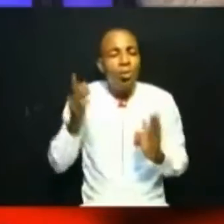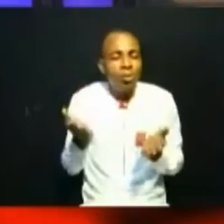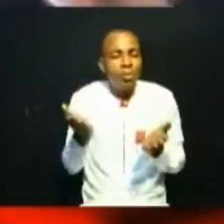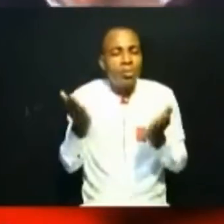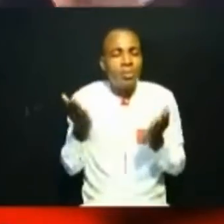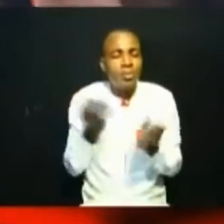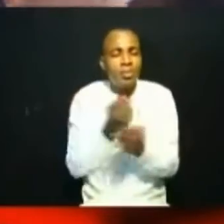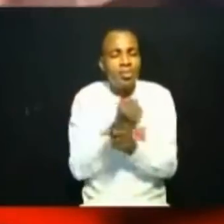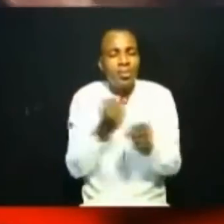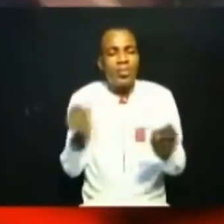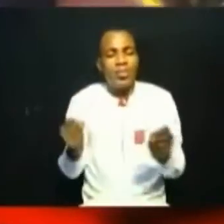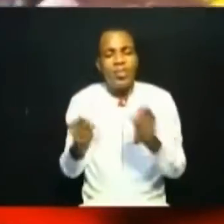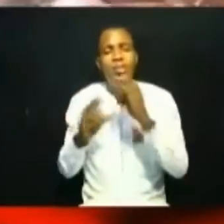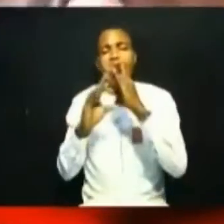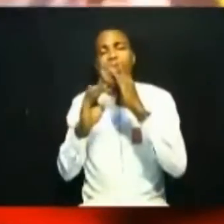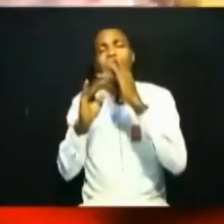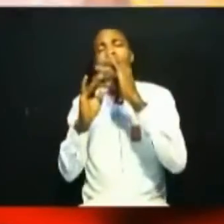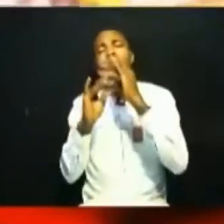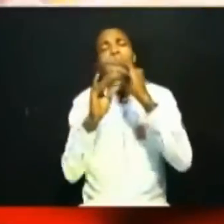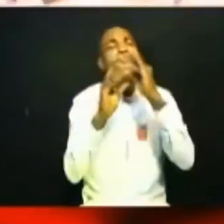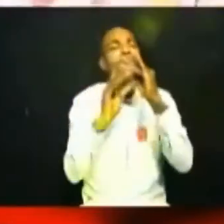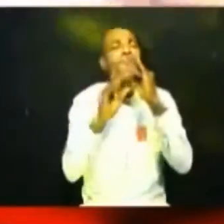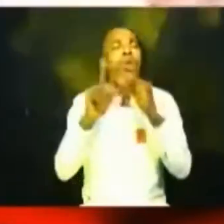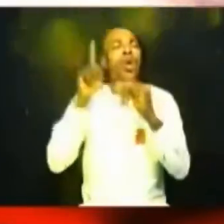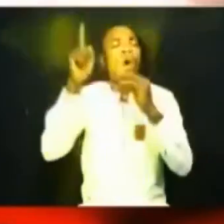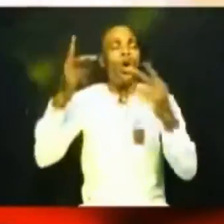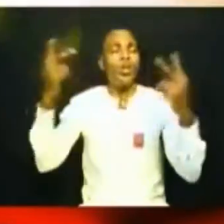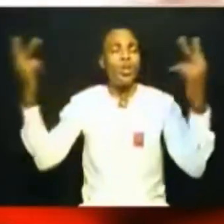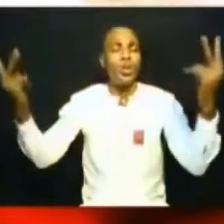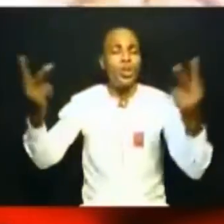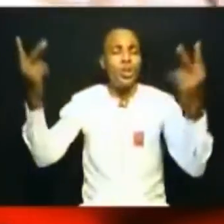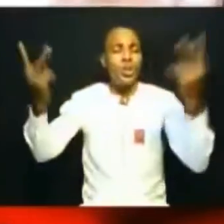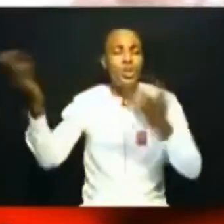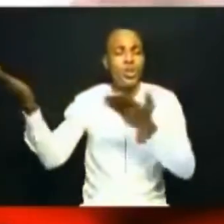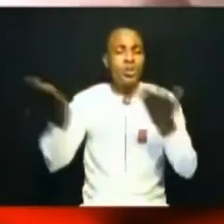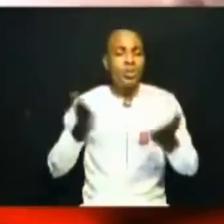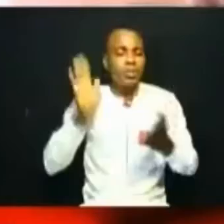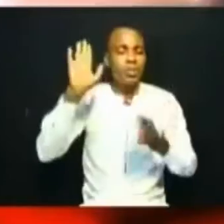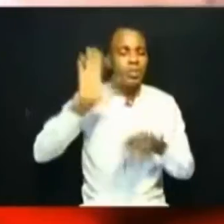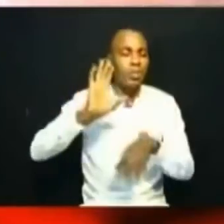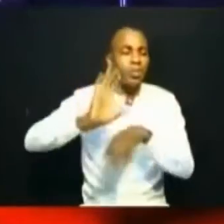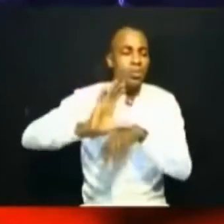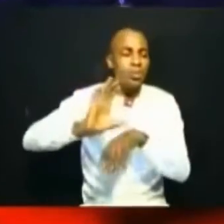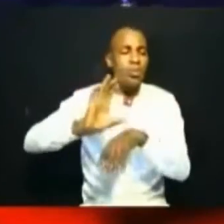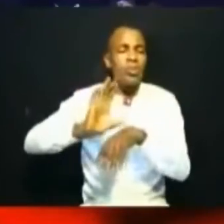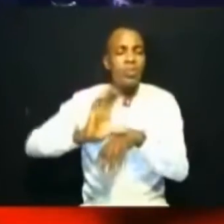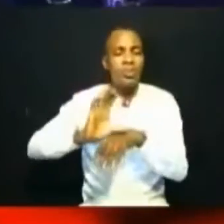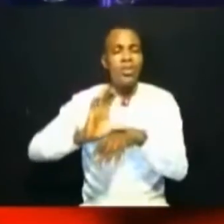My friend.